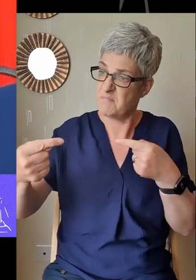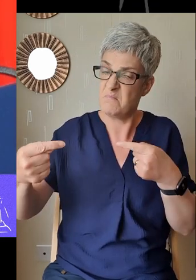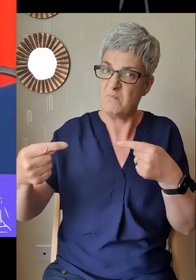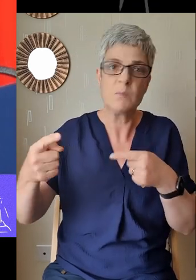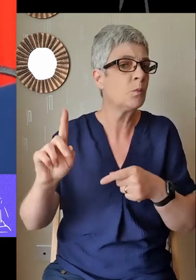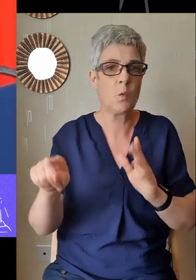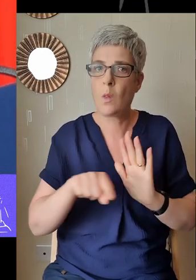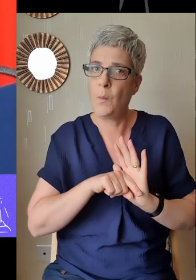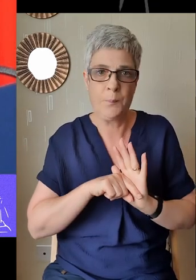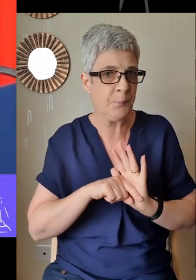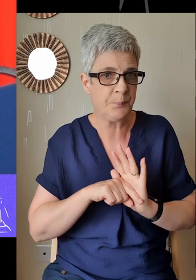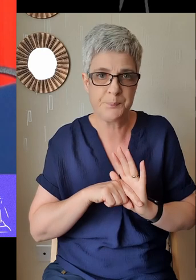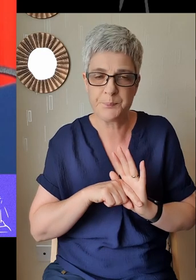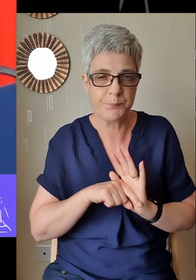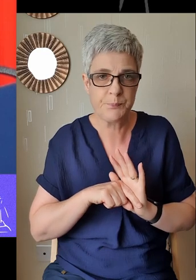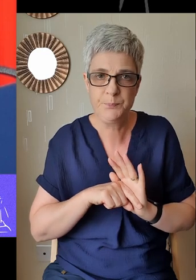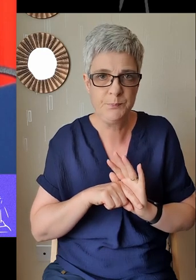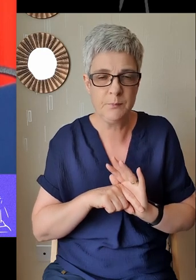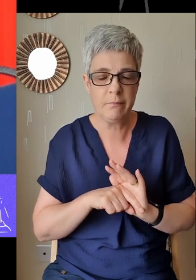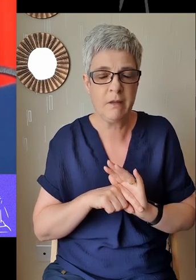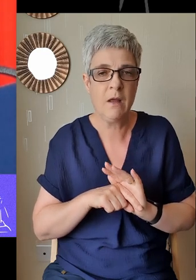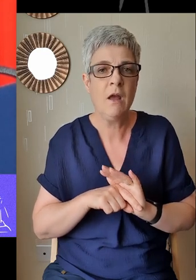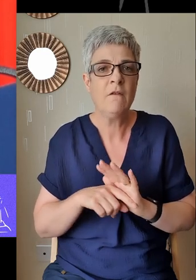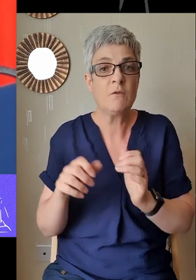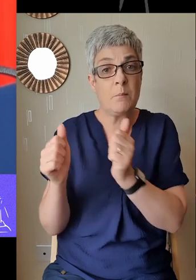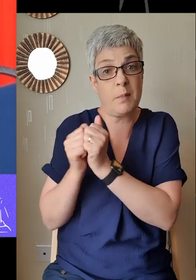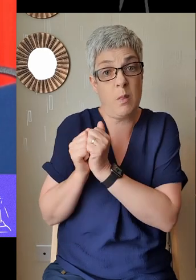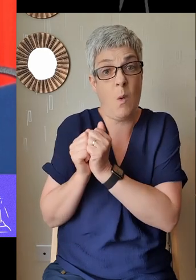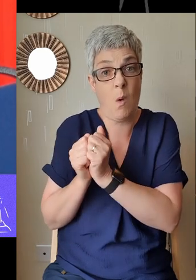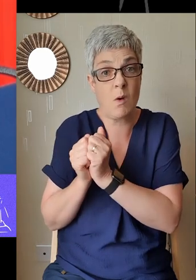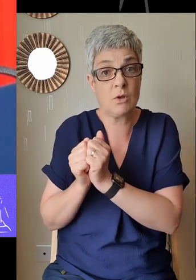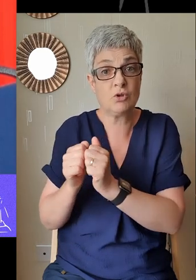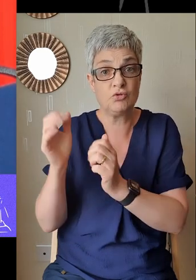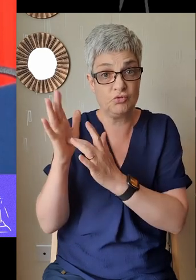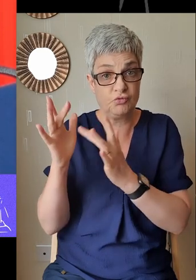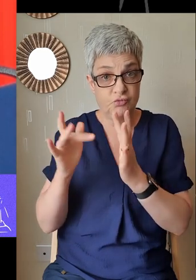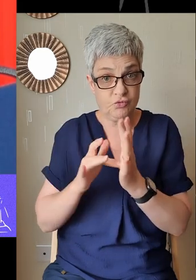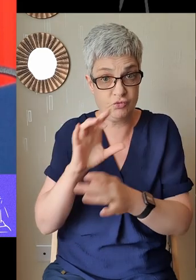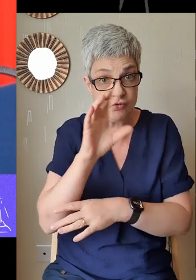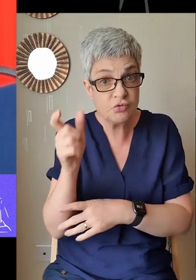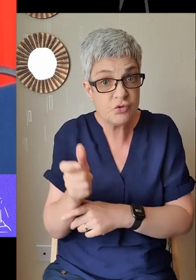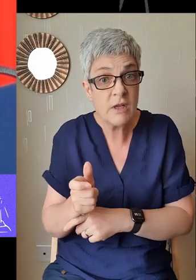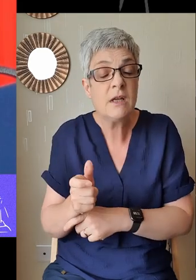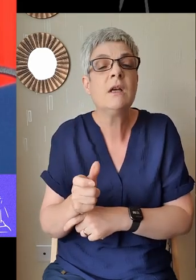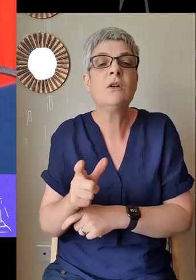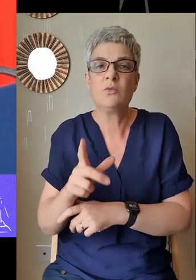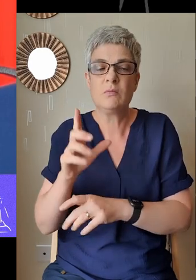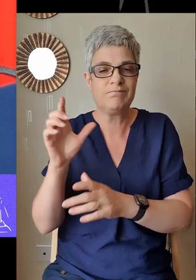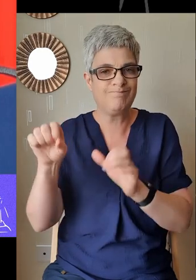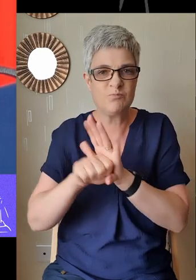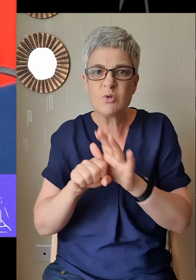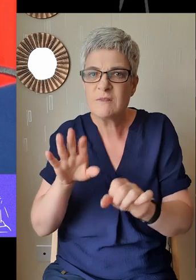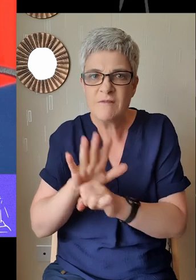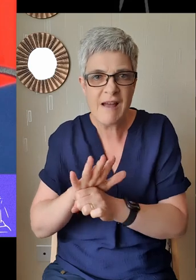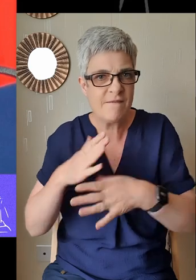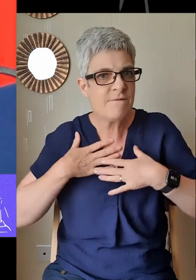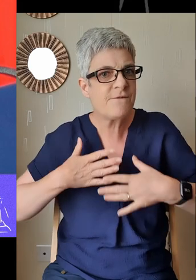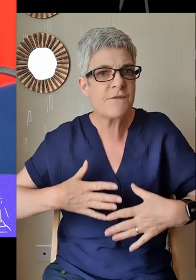law. Those who belong to Christ Jesus have crucified the flesh with its passions and